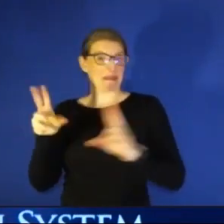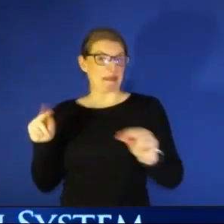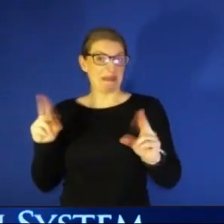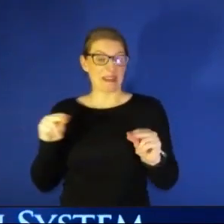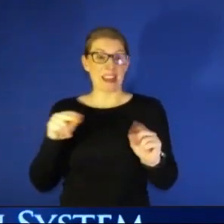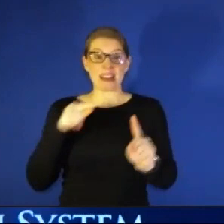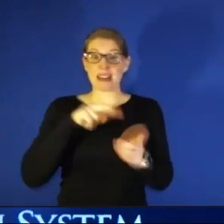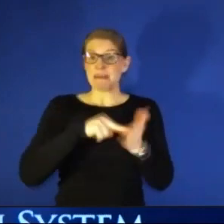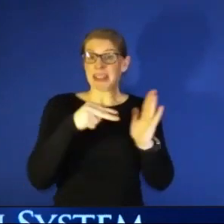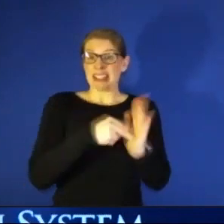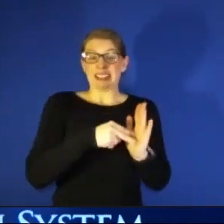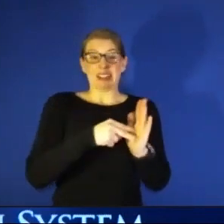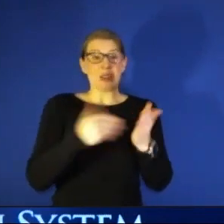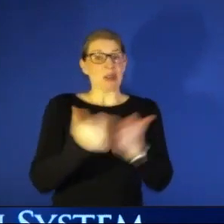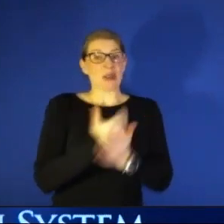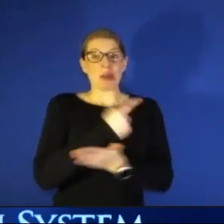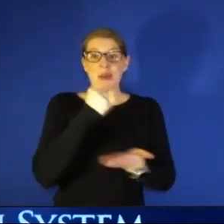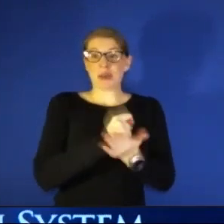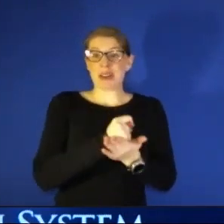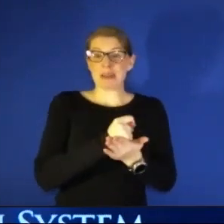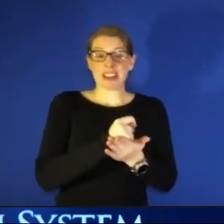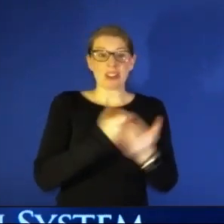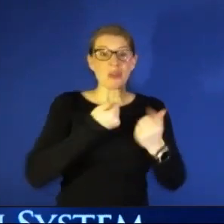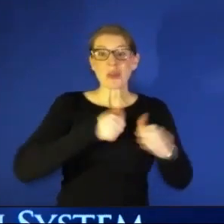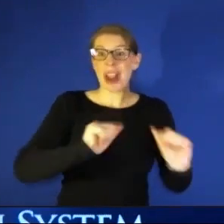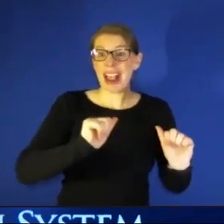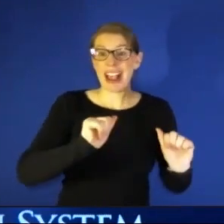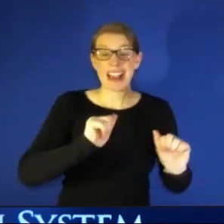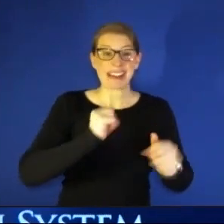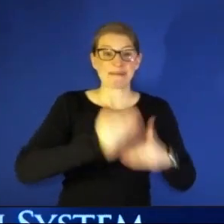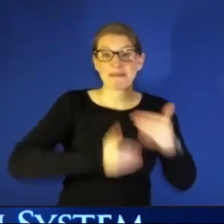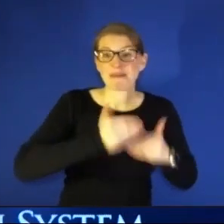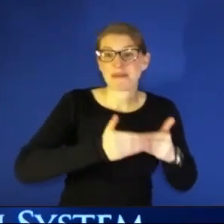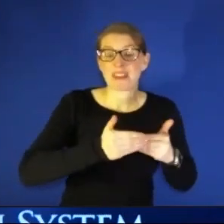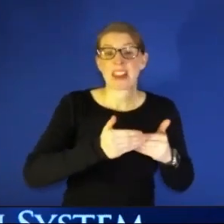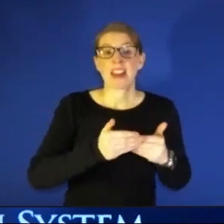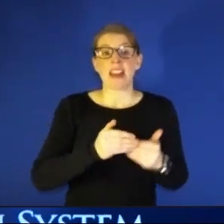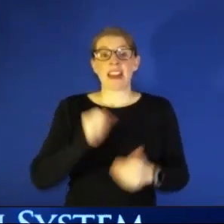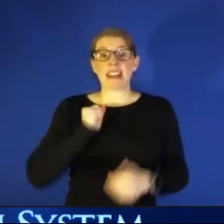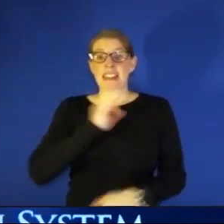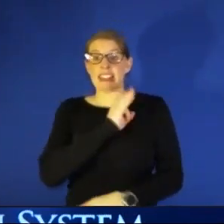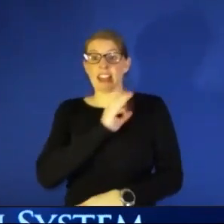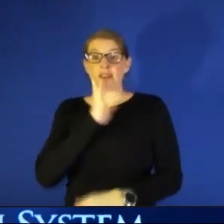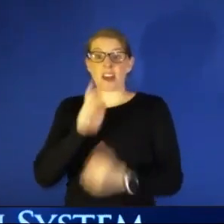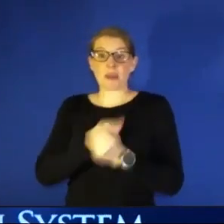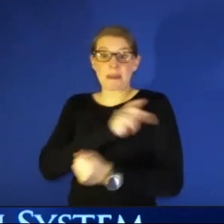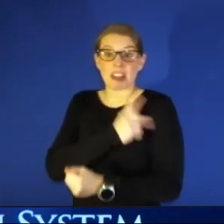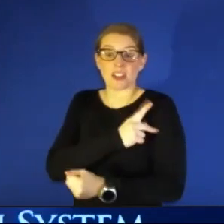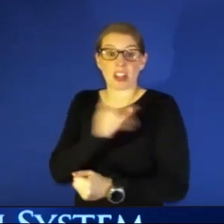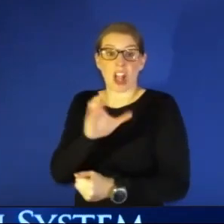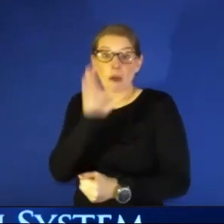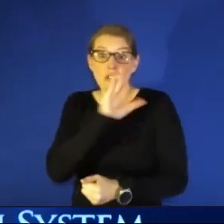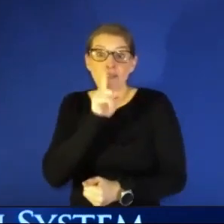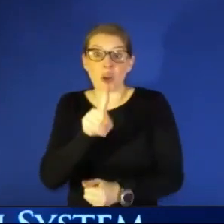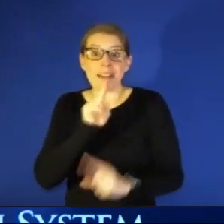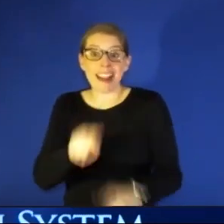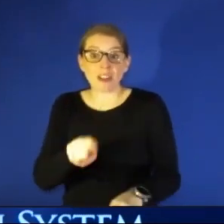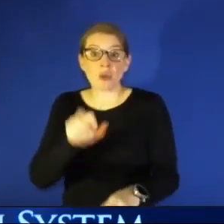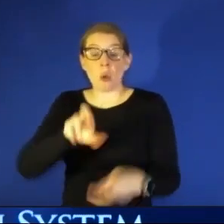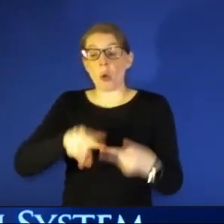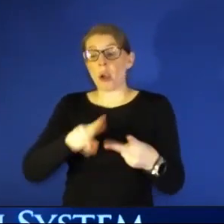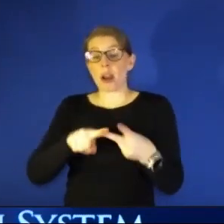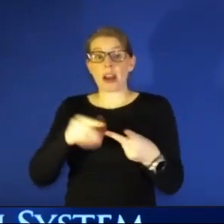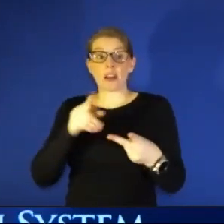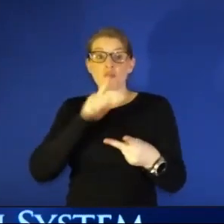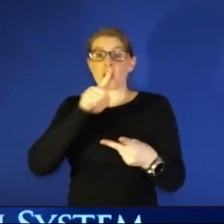and I think it's really special when our staff get to talk to their patients who say, I've been looking for answers, or I had this really